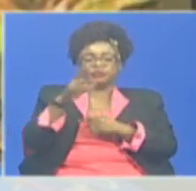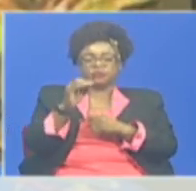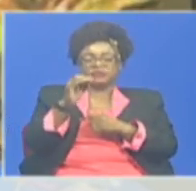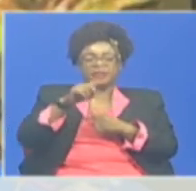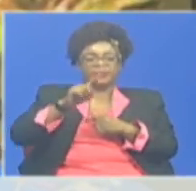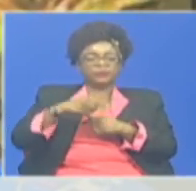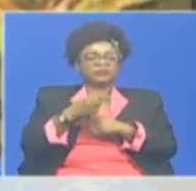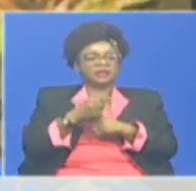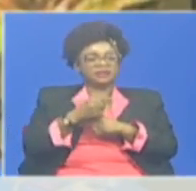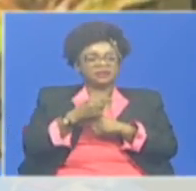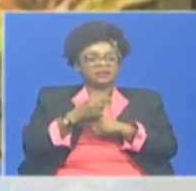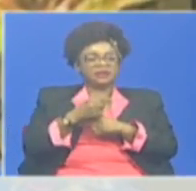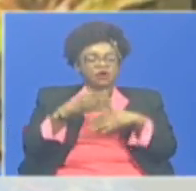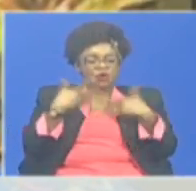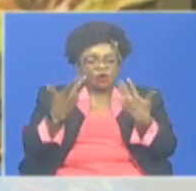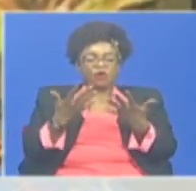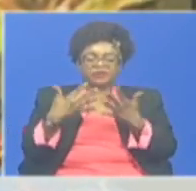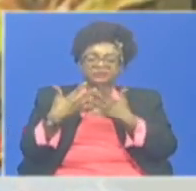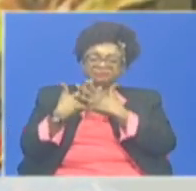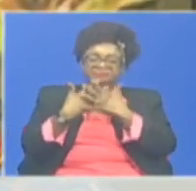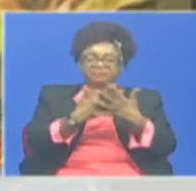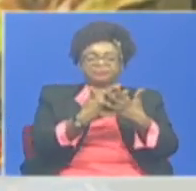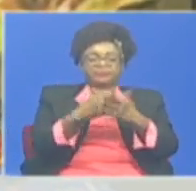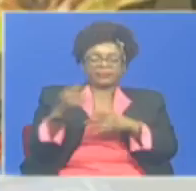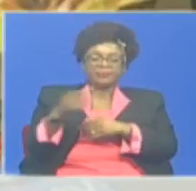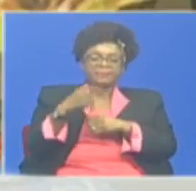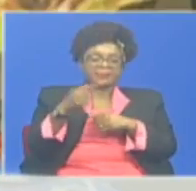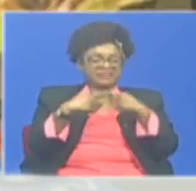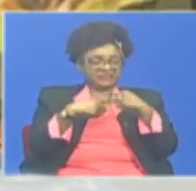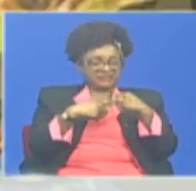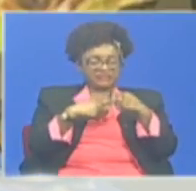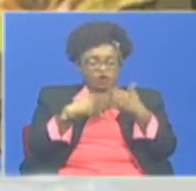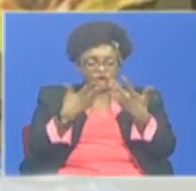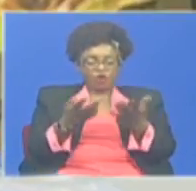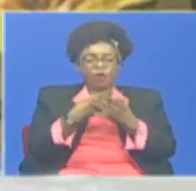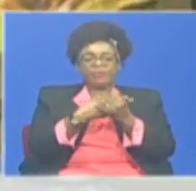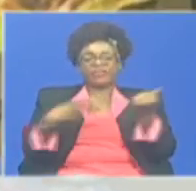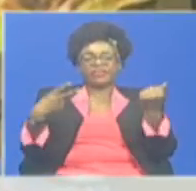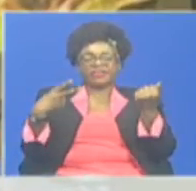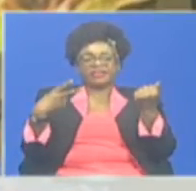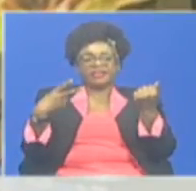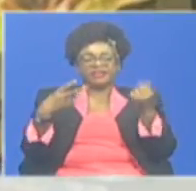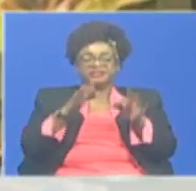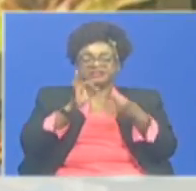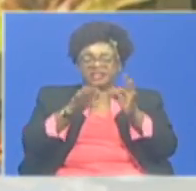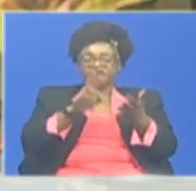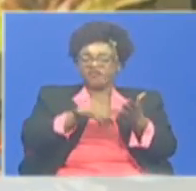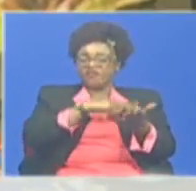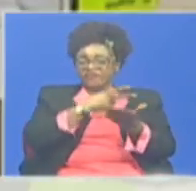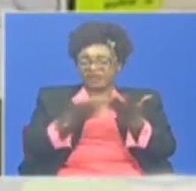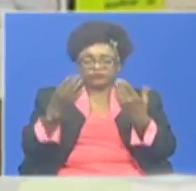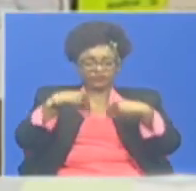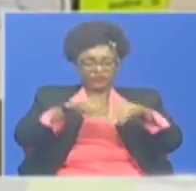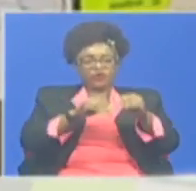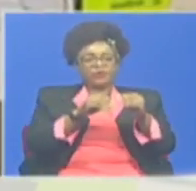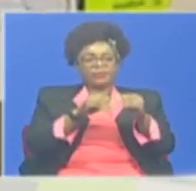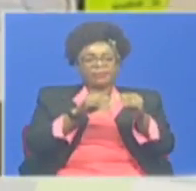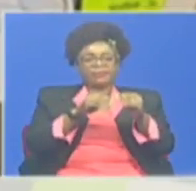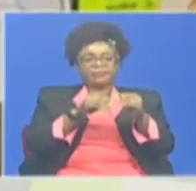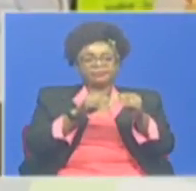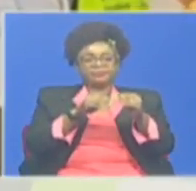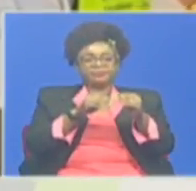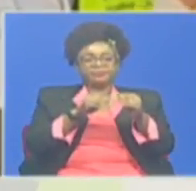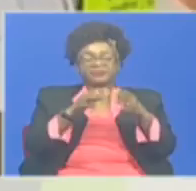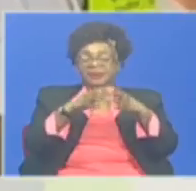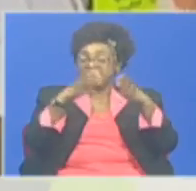20,000 or imprisonment of 6 months or both if you fail to comply. Mass testing of